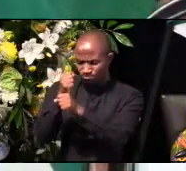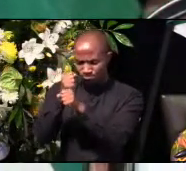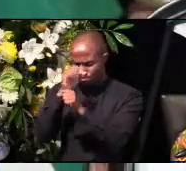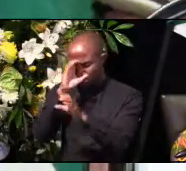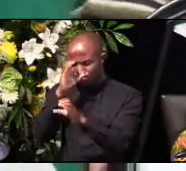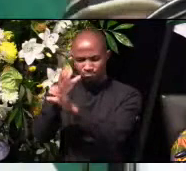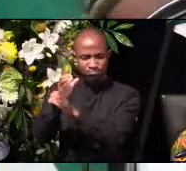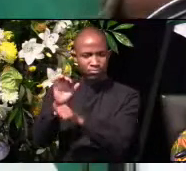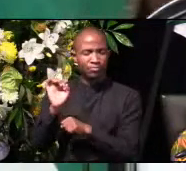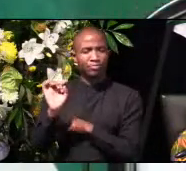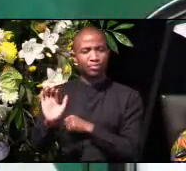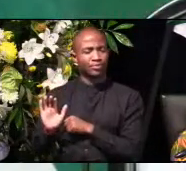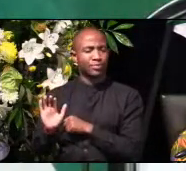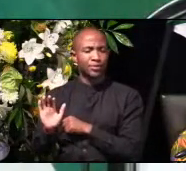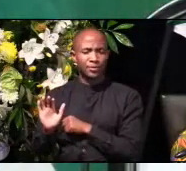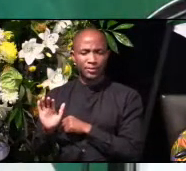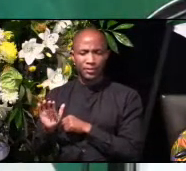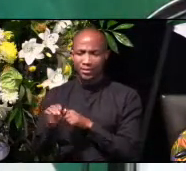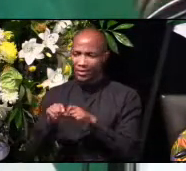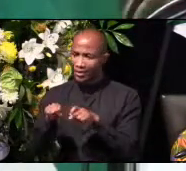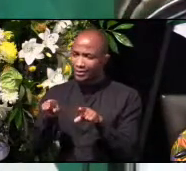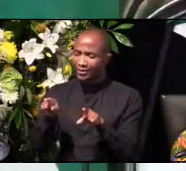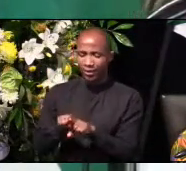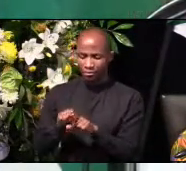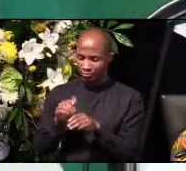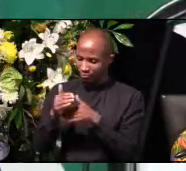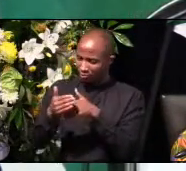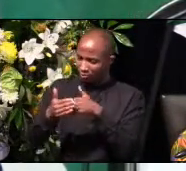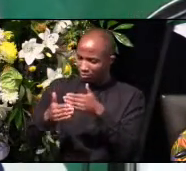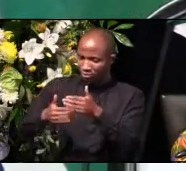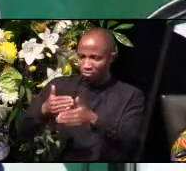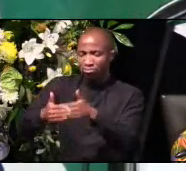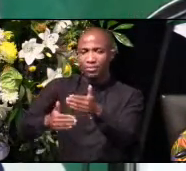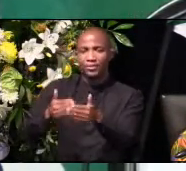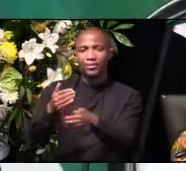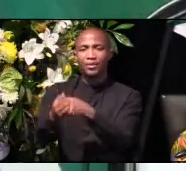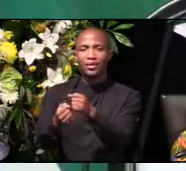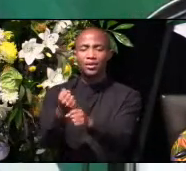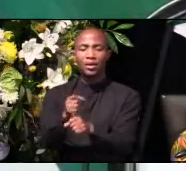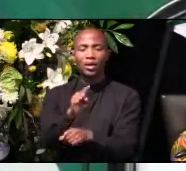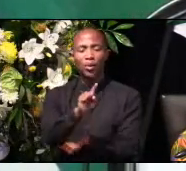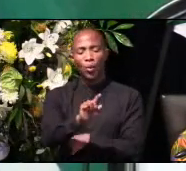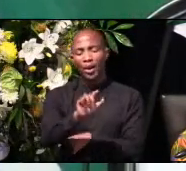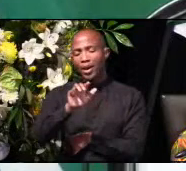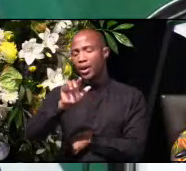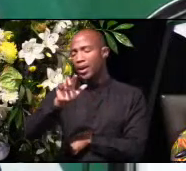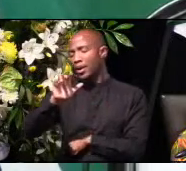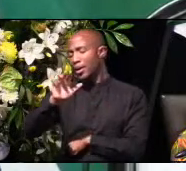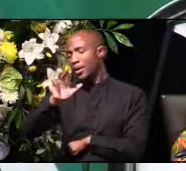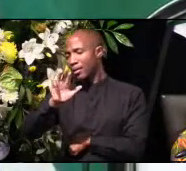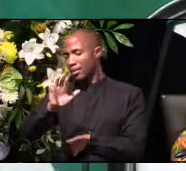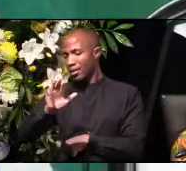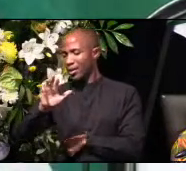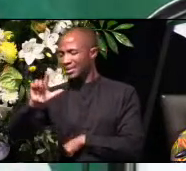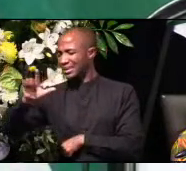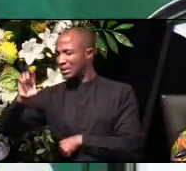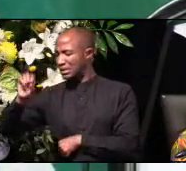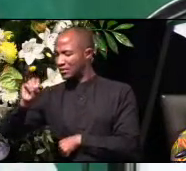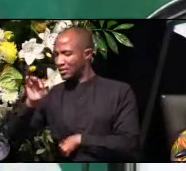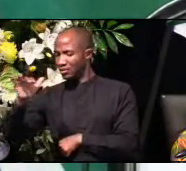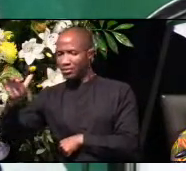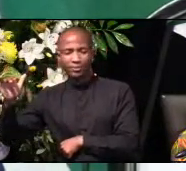again this repeats itself in the 70s when the Black Consciousness movement was mobilizing